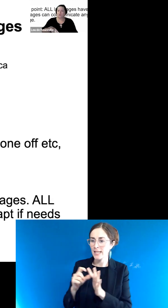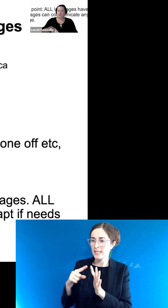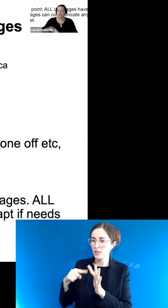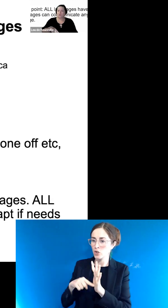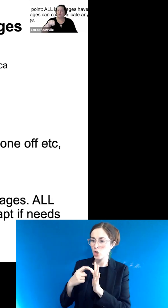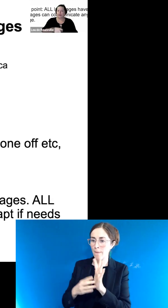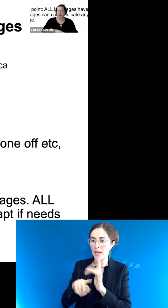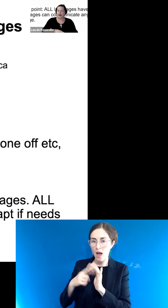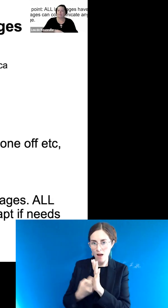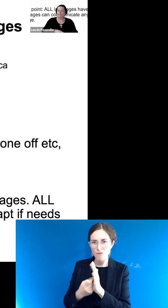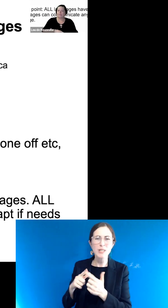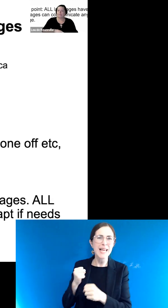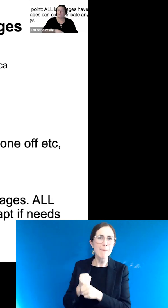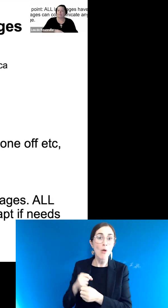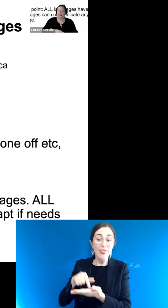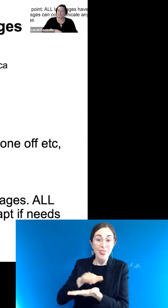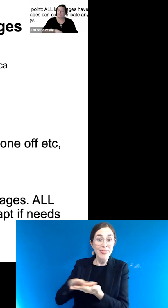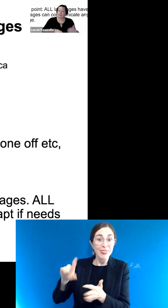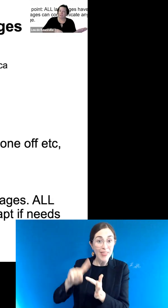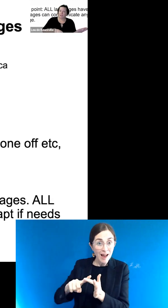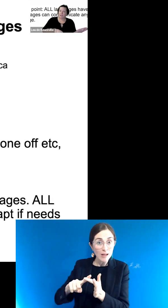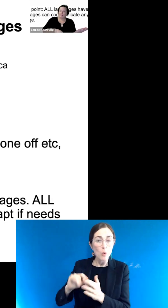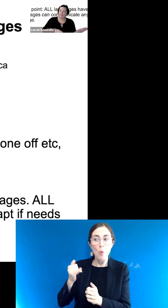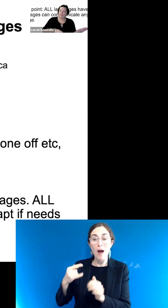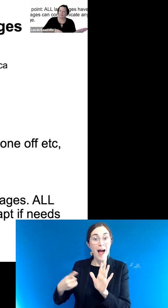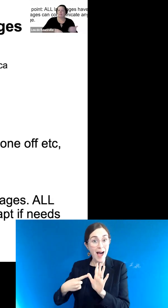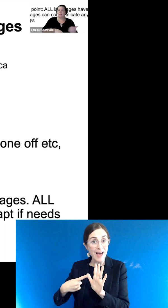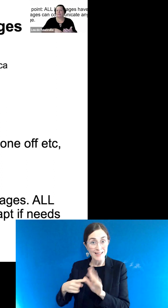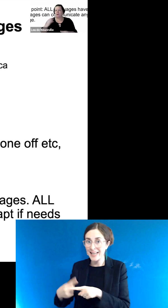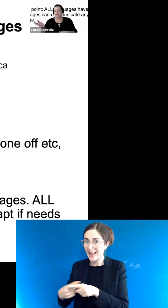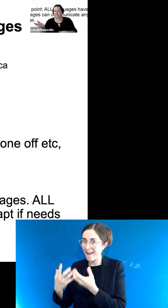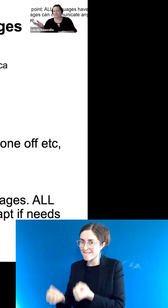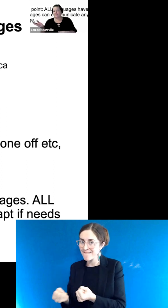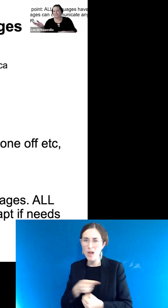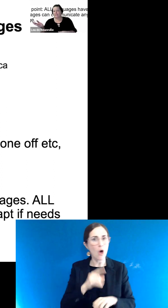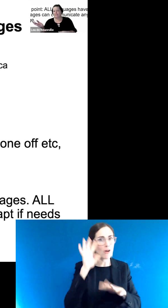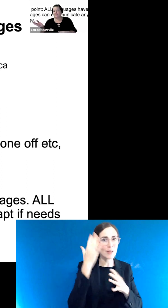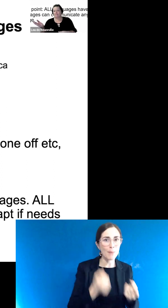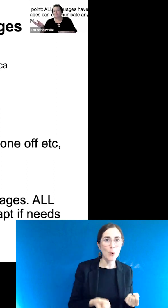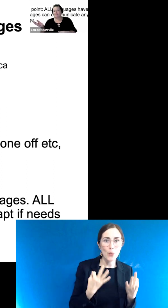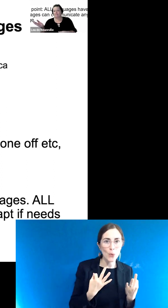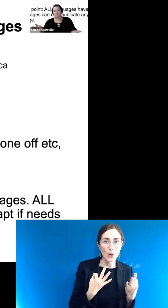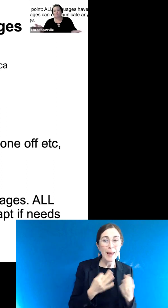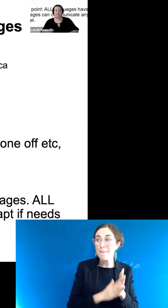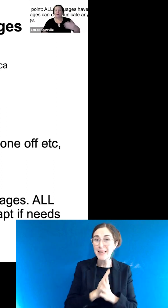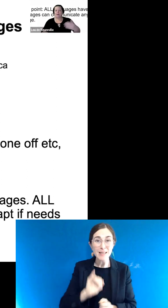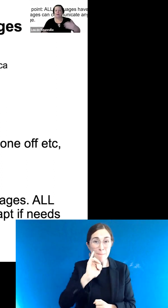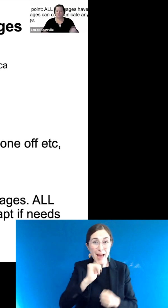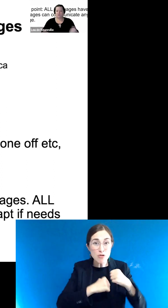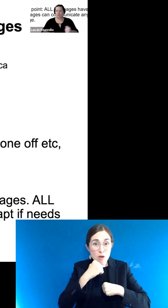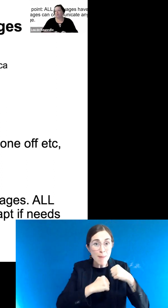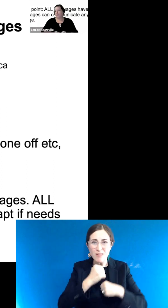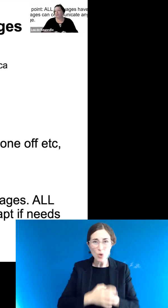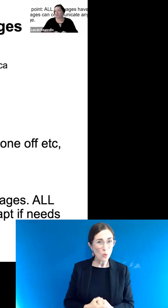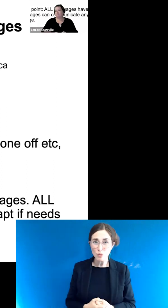Determiners, words like the and English has, Auslan doesn't. Not bad grammar, neither